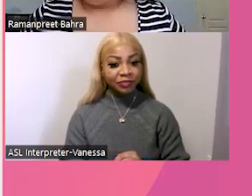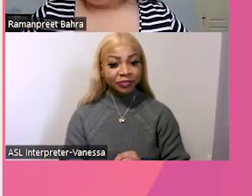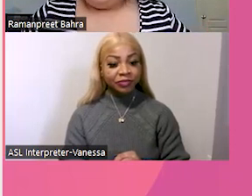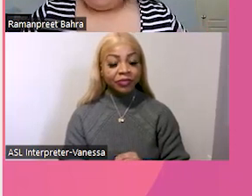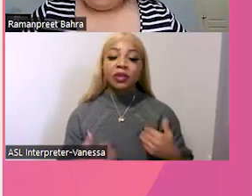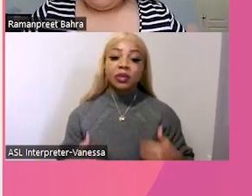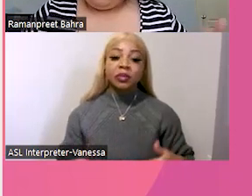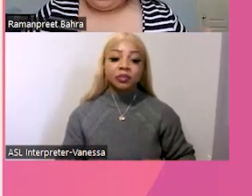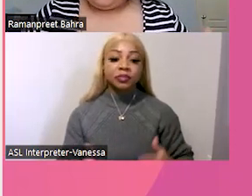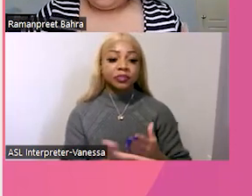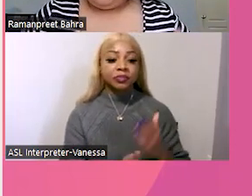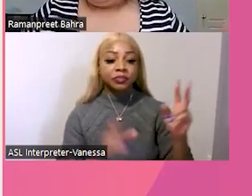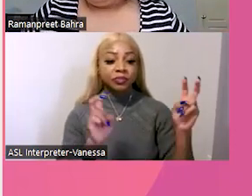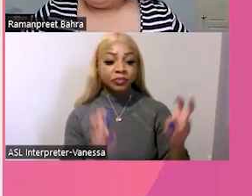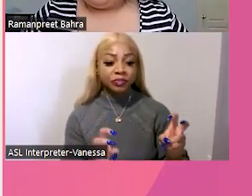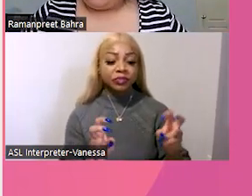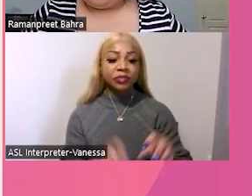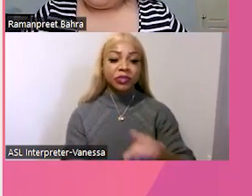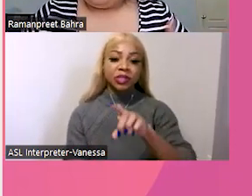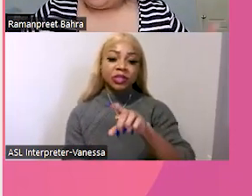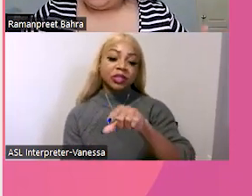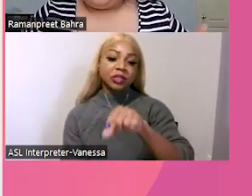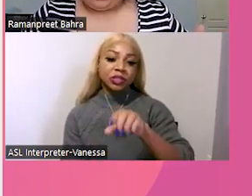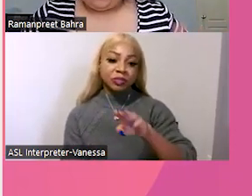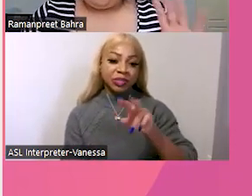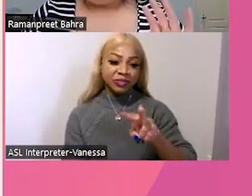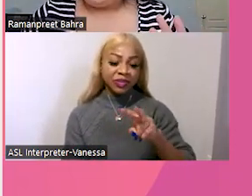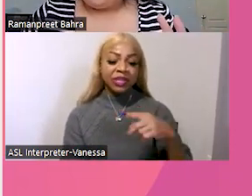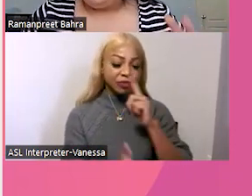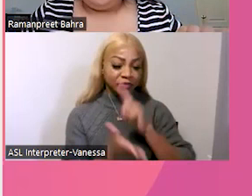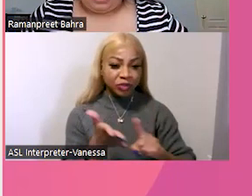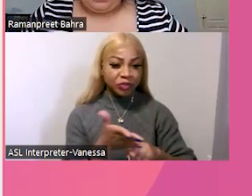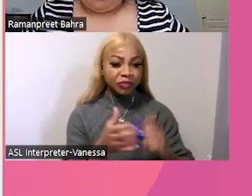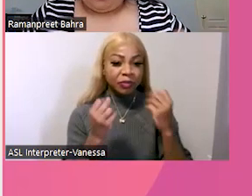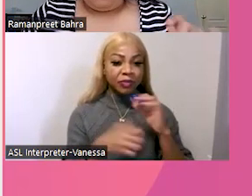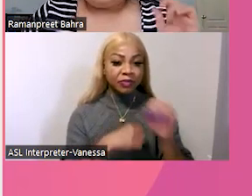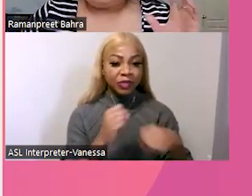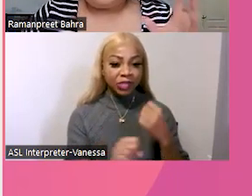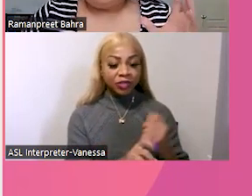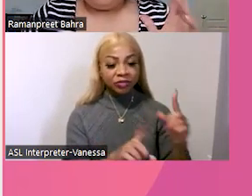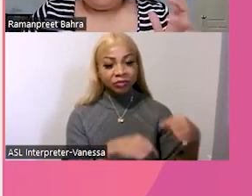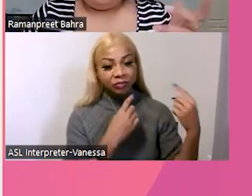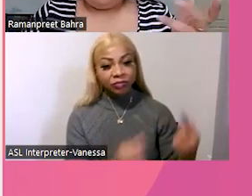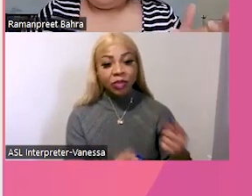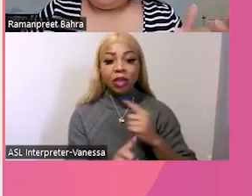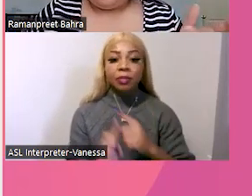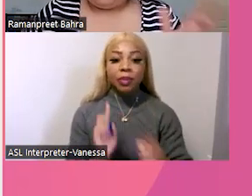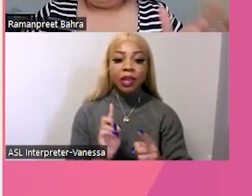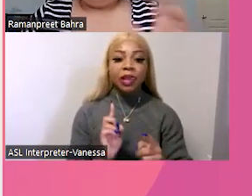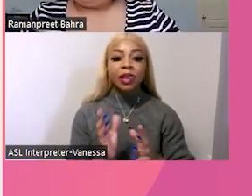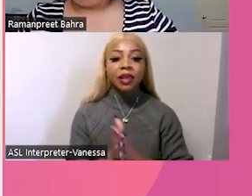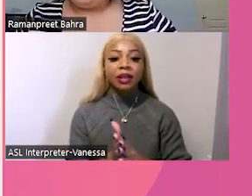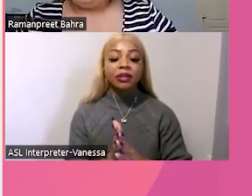issue, gender-based violence has been researched and discussed for decades now. But the dialogue on this connection between gender